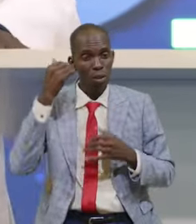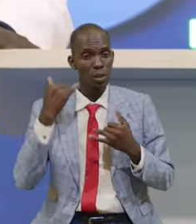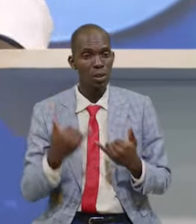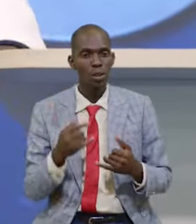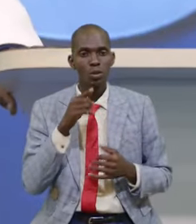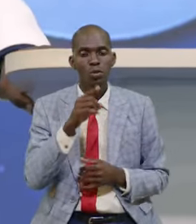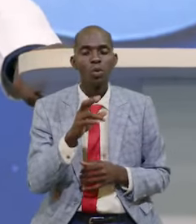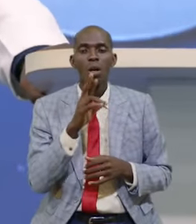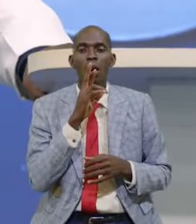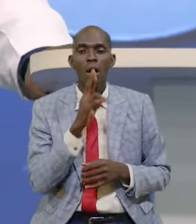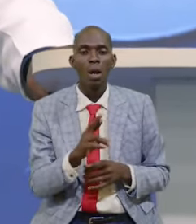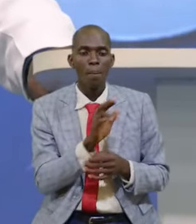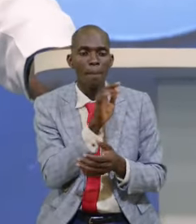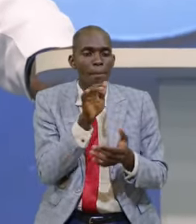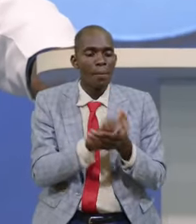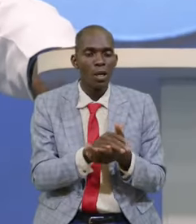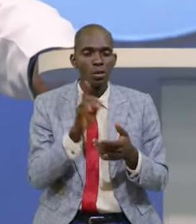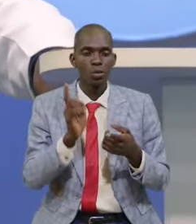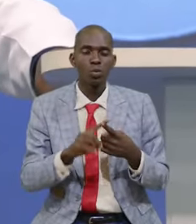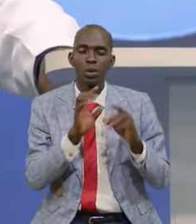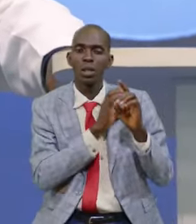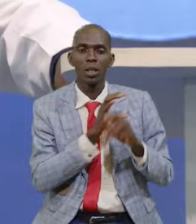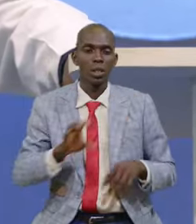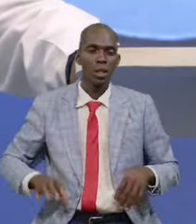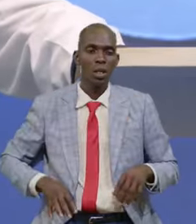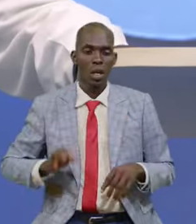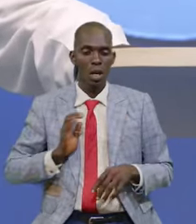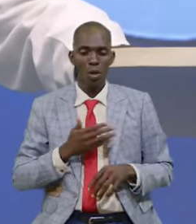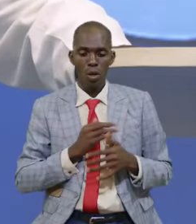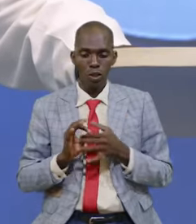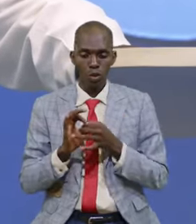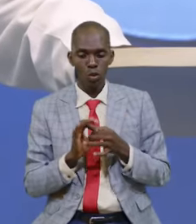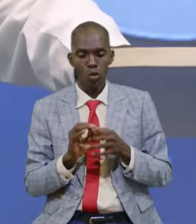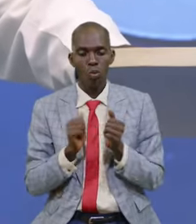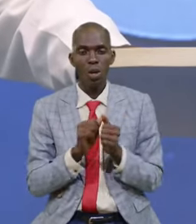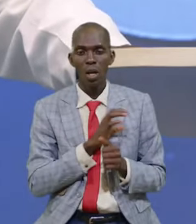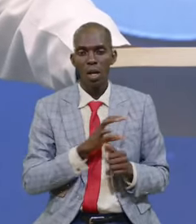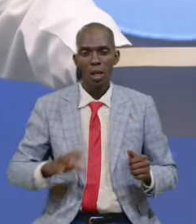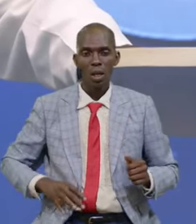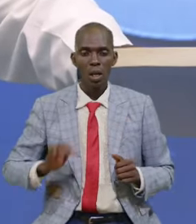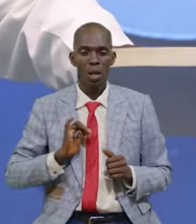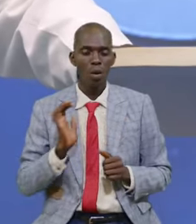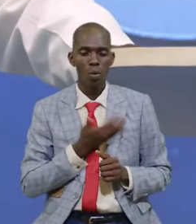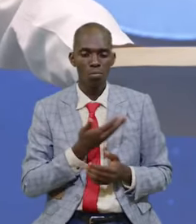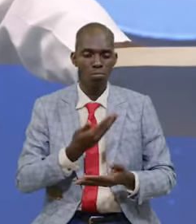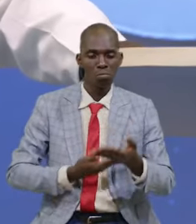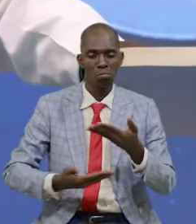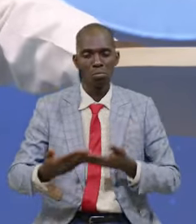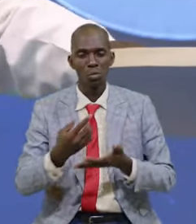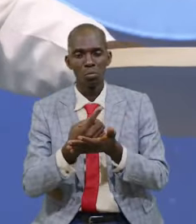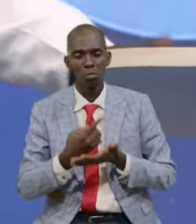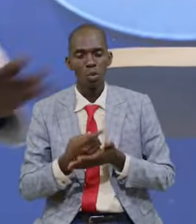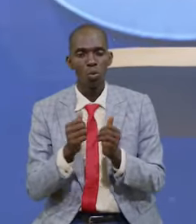are married unto Christ. Our union with Christ, our interaction with Christ, our